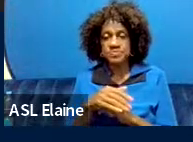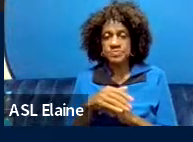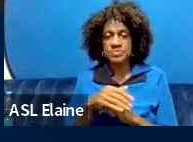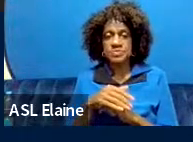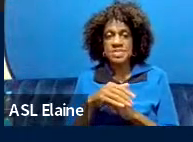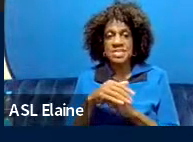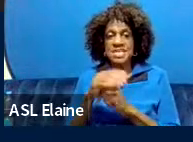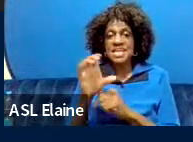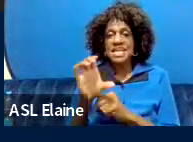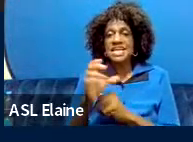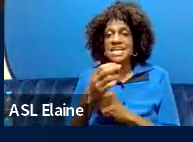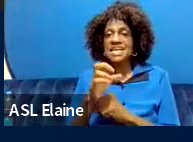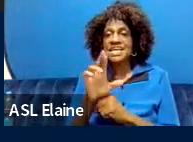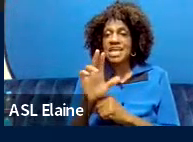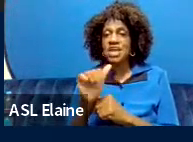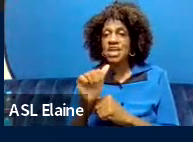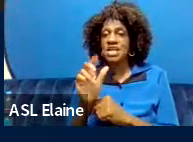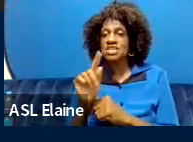Character height, section